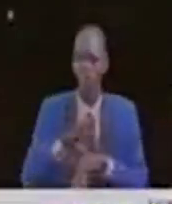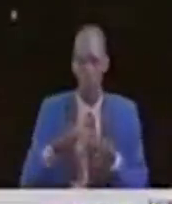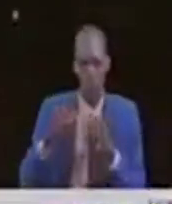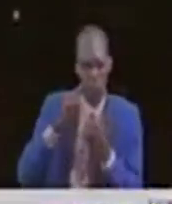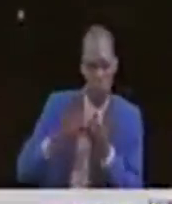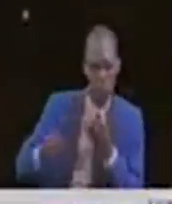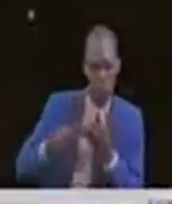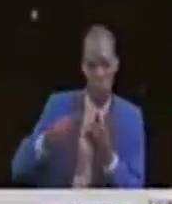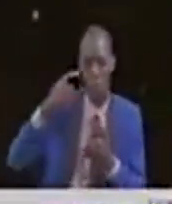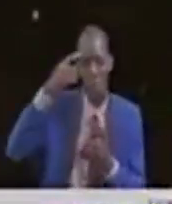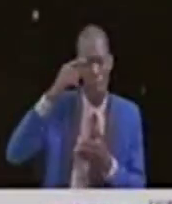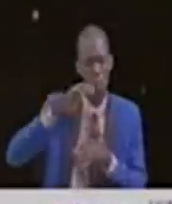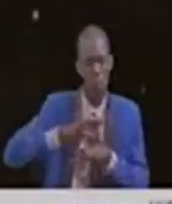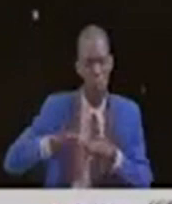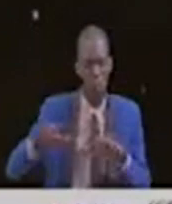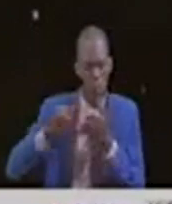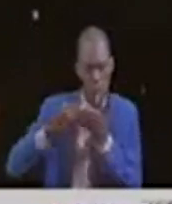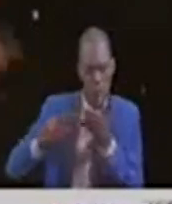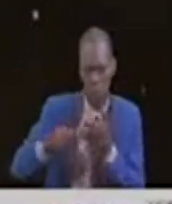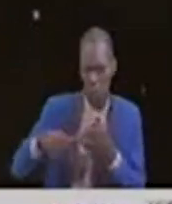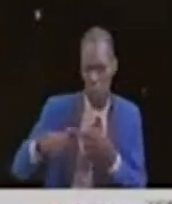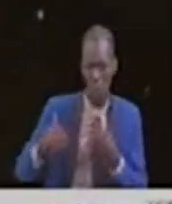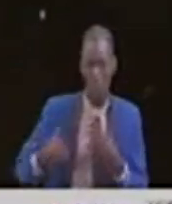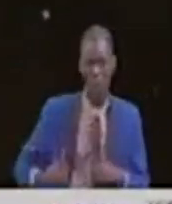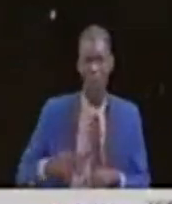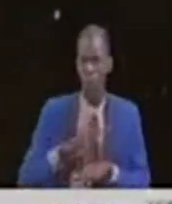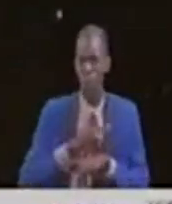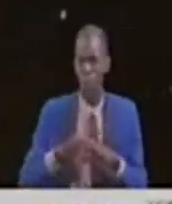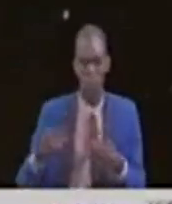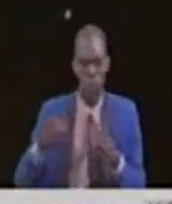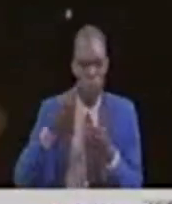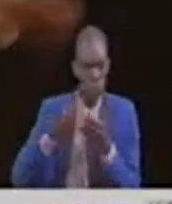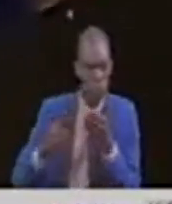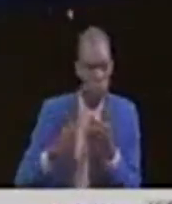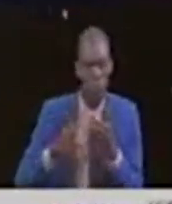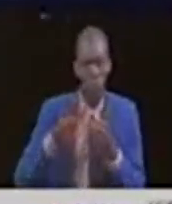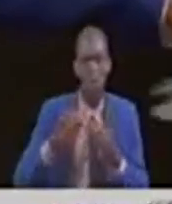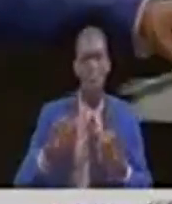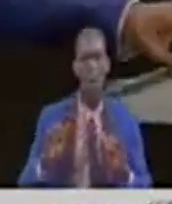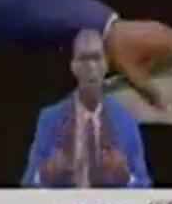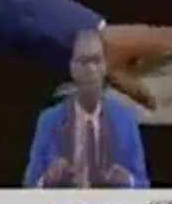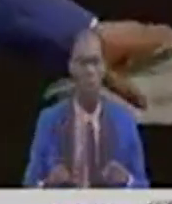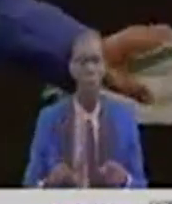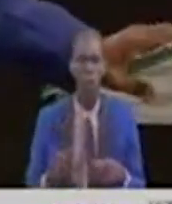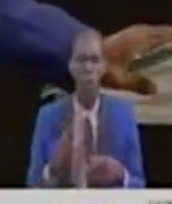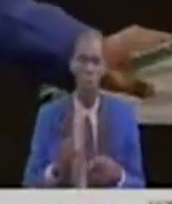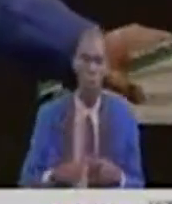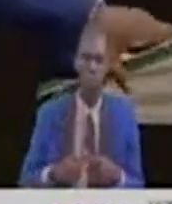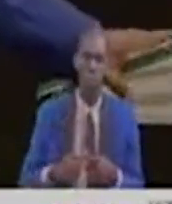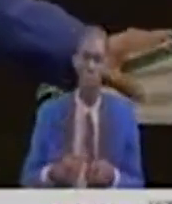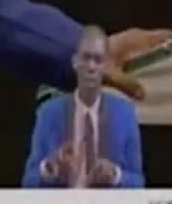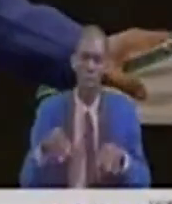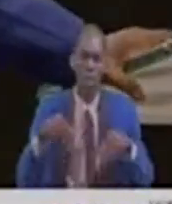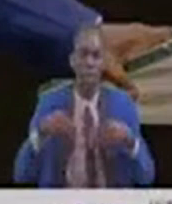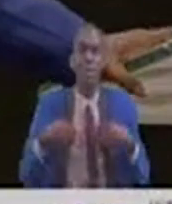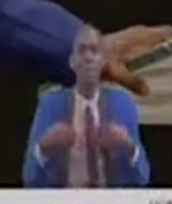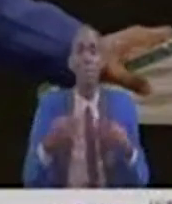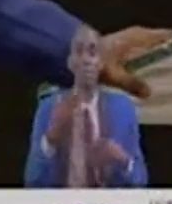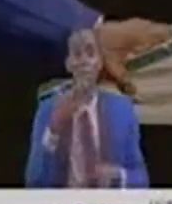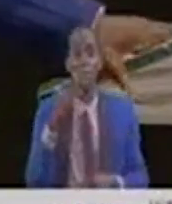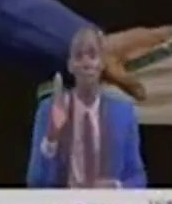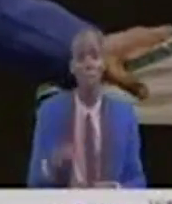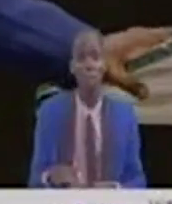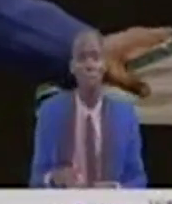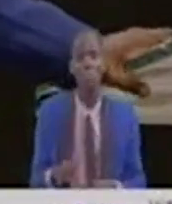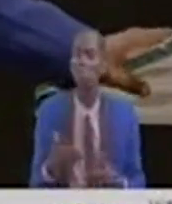check their propensity to sucking in evil, there's going to be